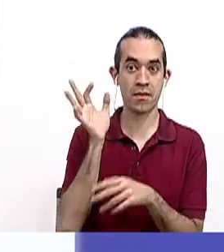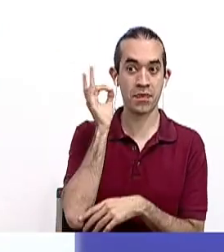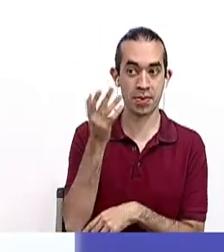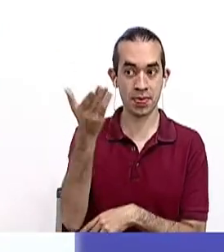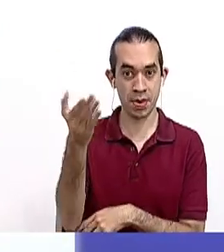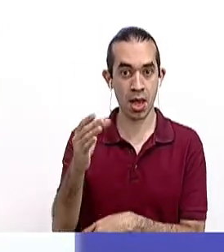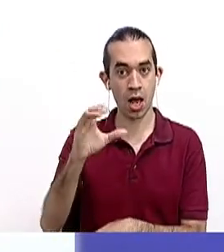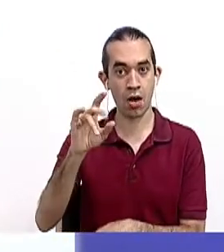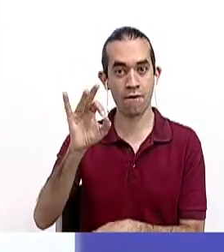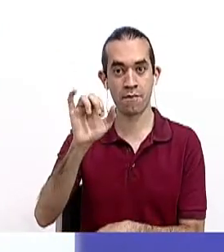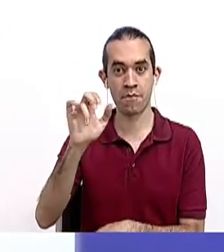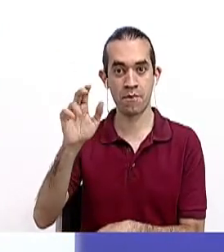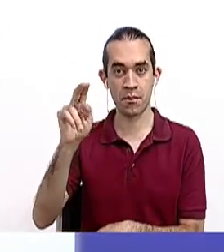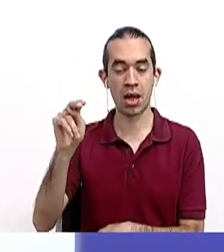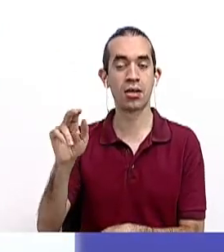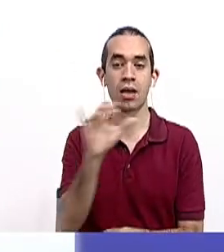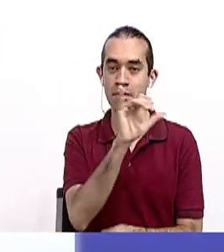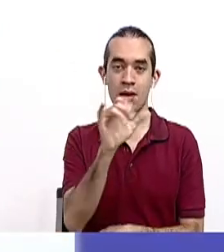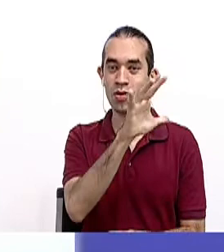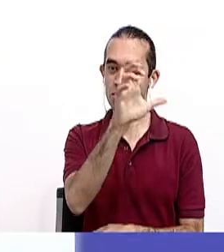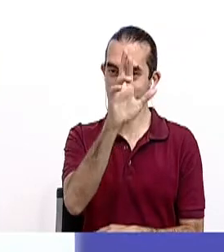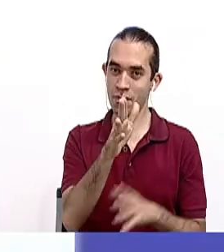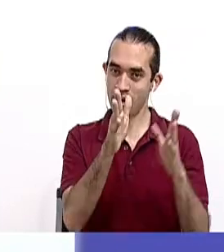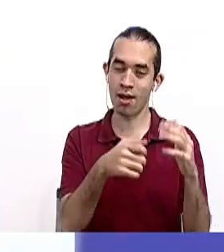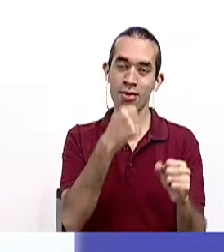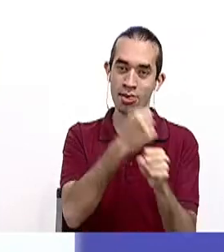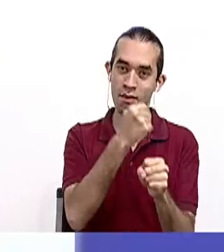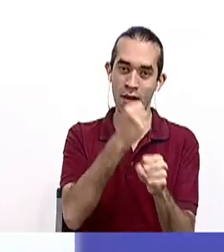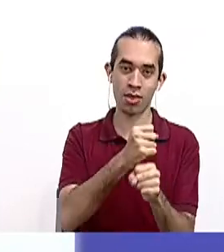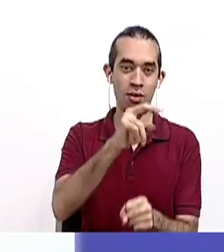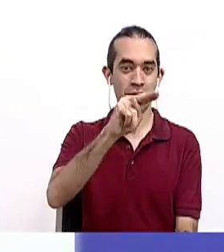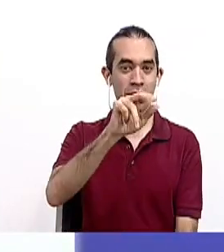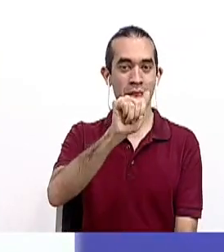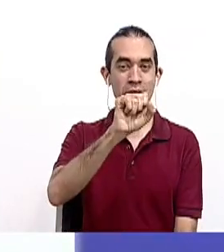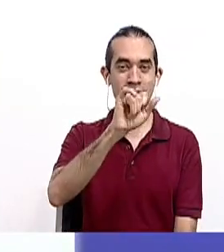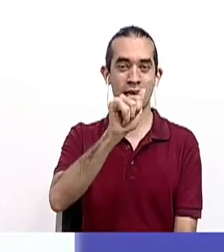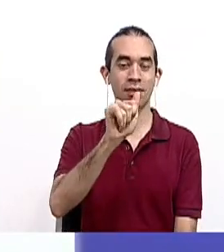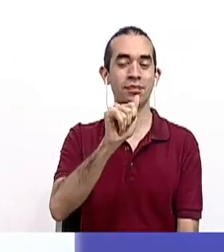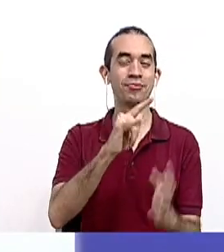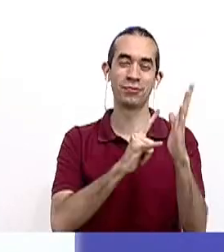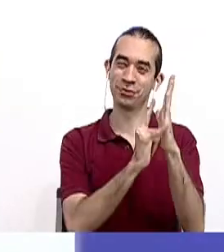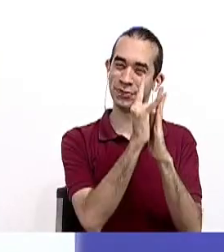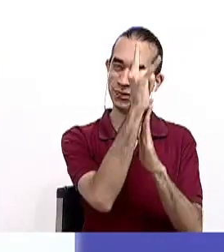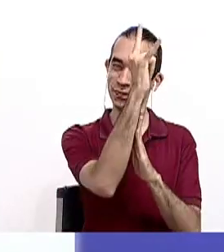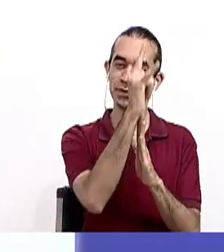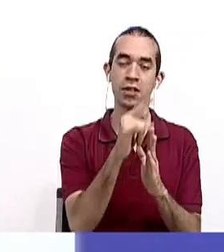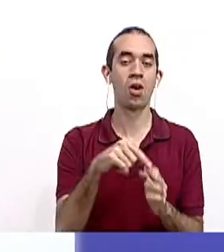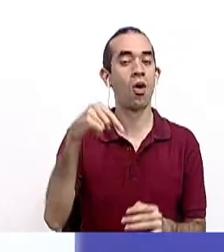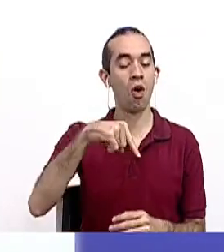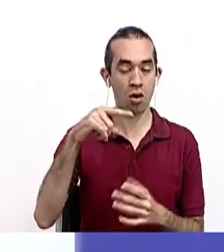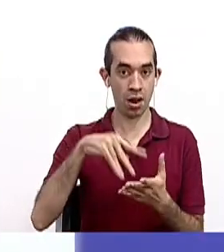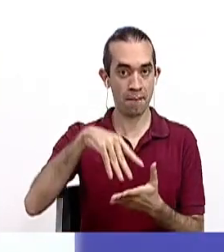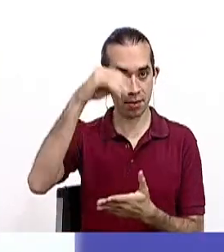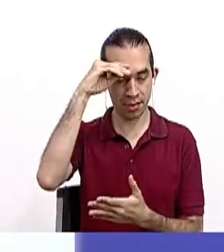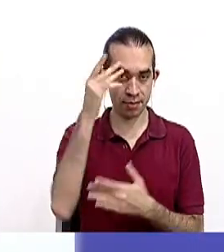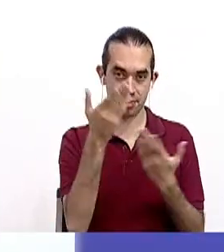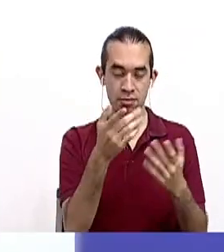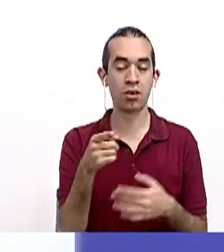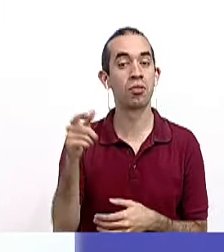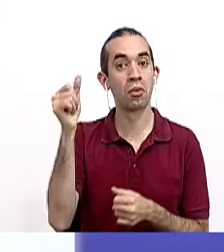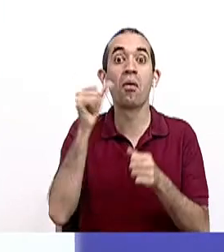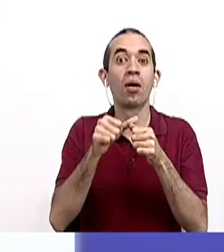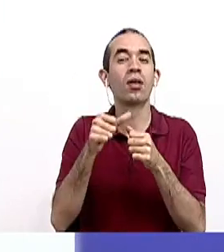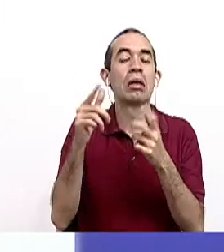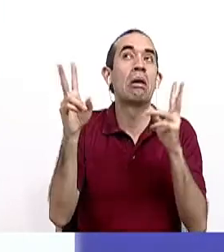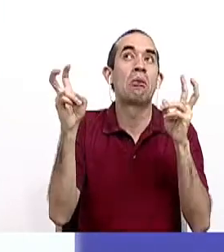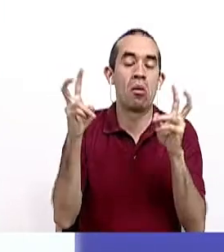is also a Costa Rican who is working for NASA, and we're going to learn about her today. Remember, you went online, you found